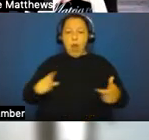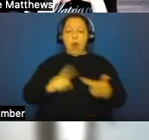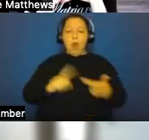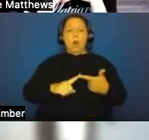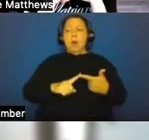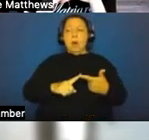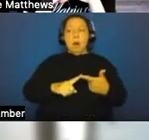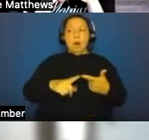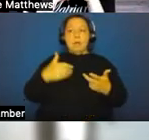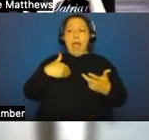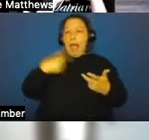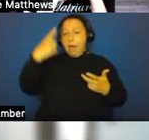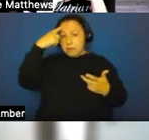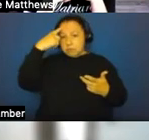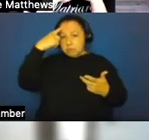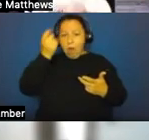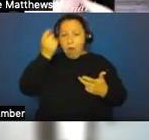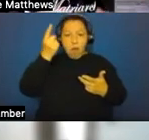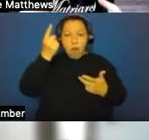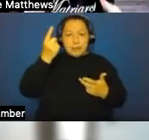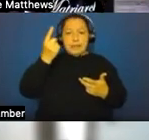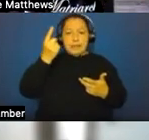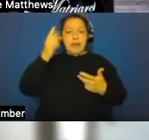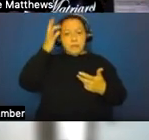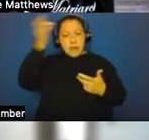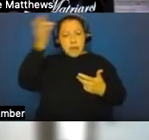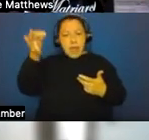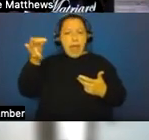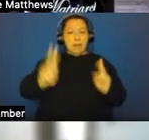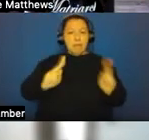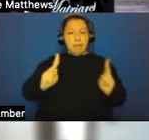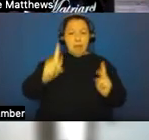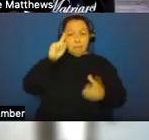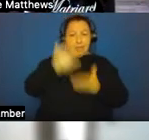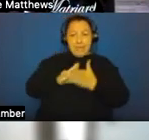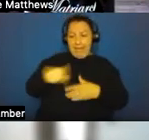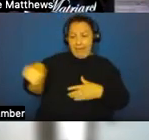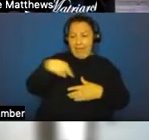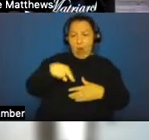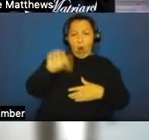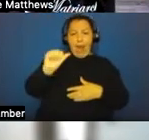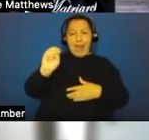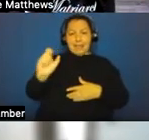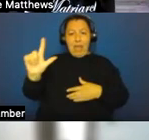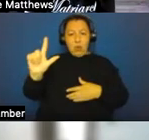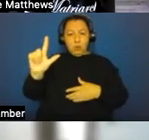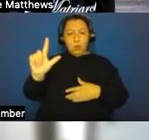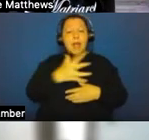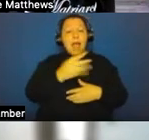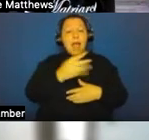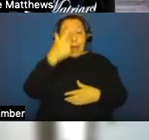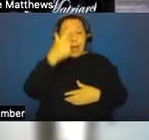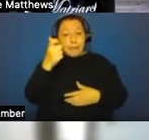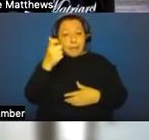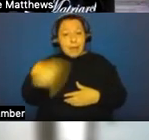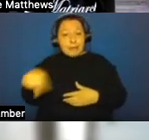altogether. And because they are more vulnerable, because they may have a personal care attendant who is with